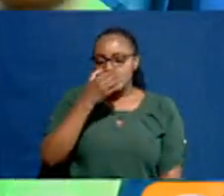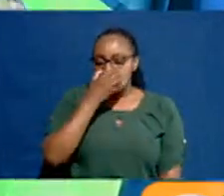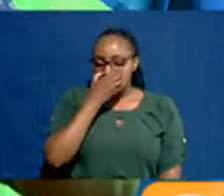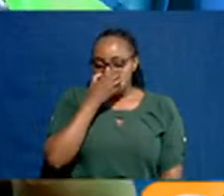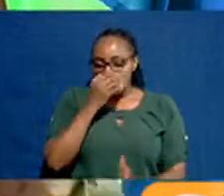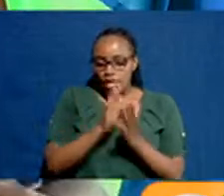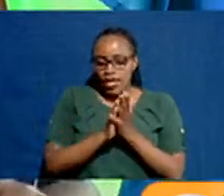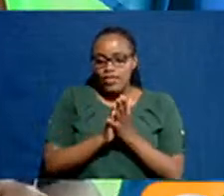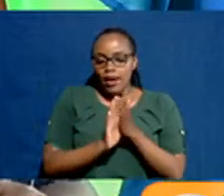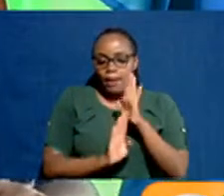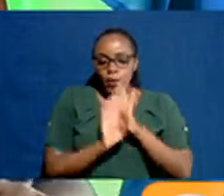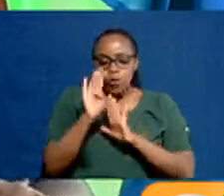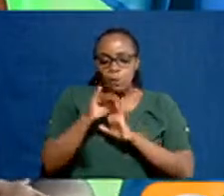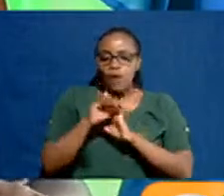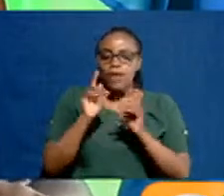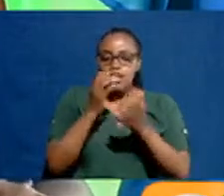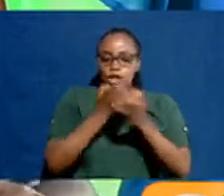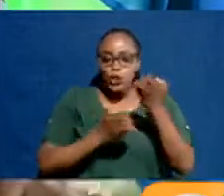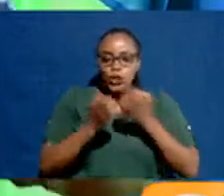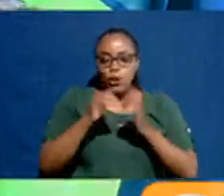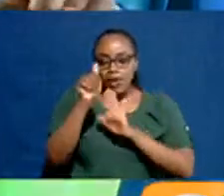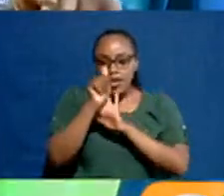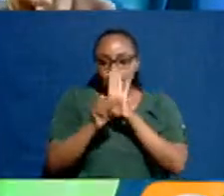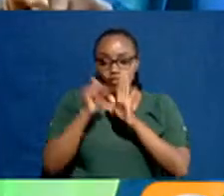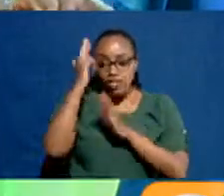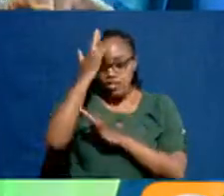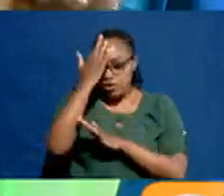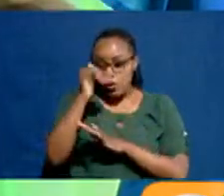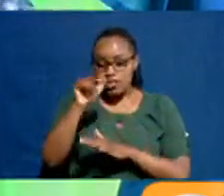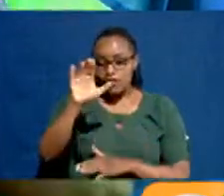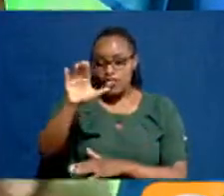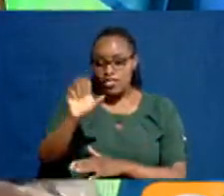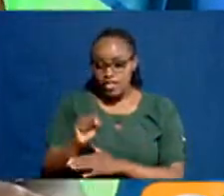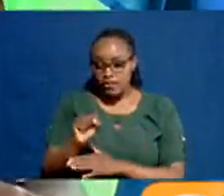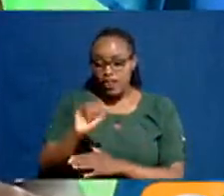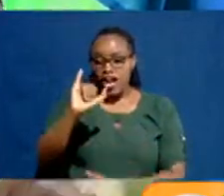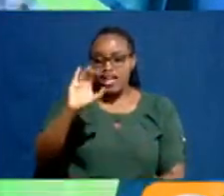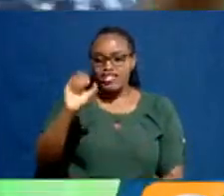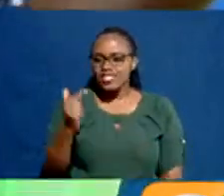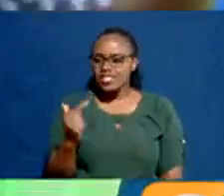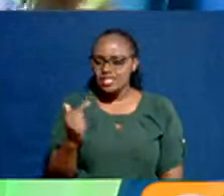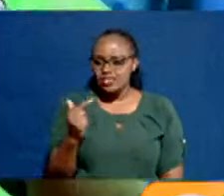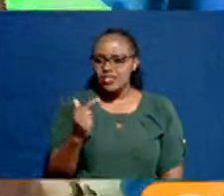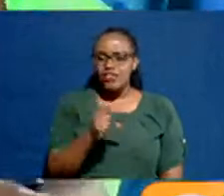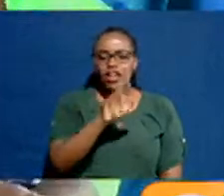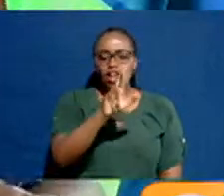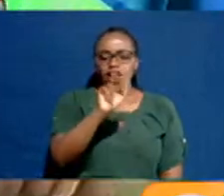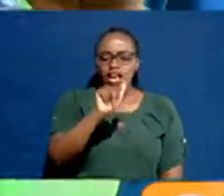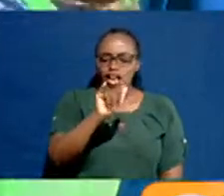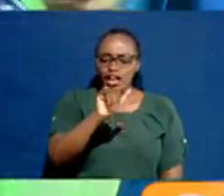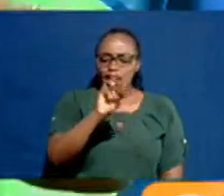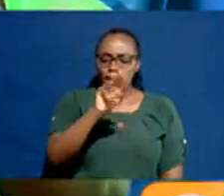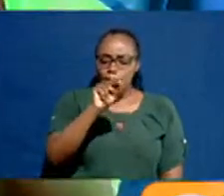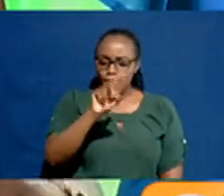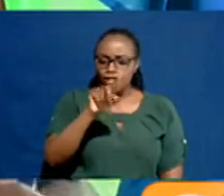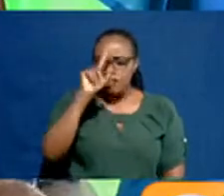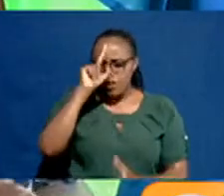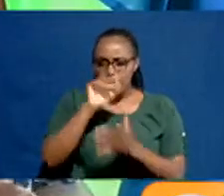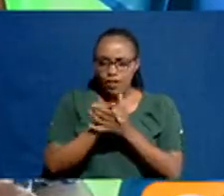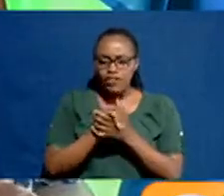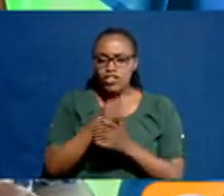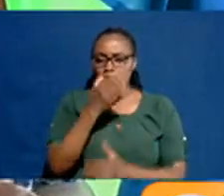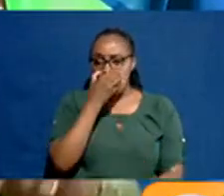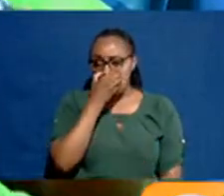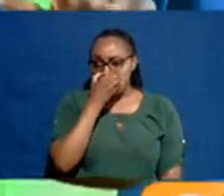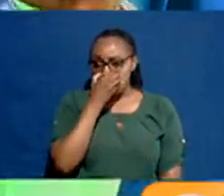economic transformation agenda. And that is why today he is cabinet secretary for ICT. Raymond Omolo, he believed in Dr. William